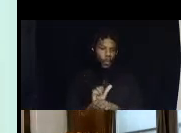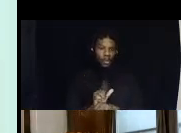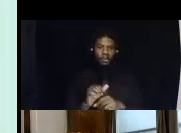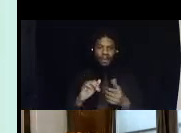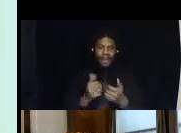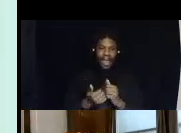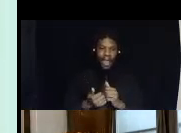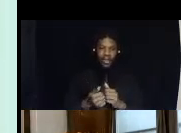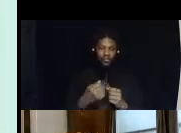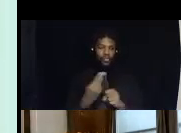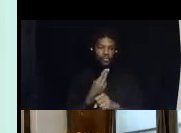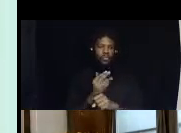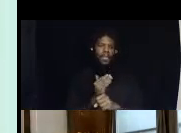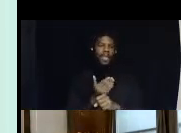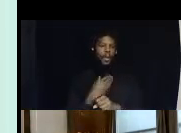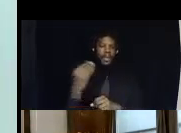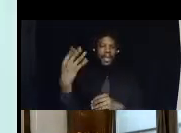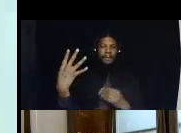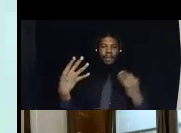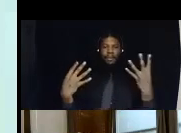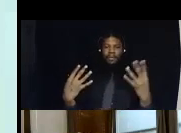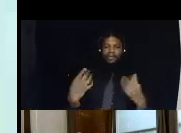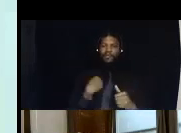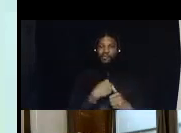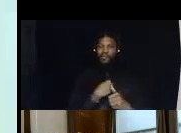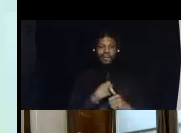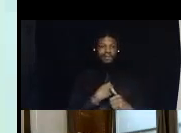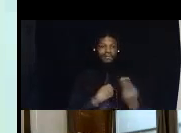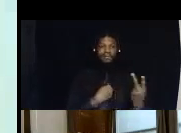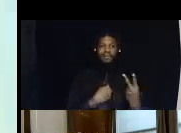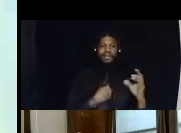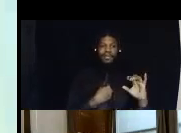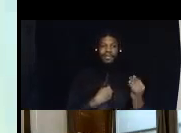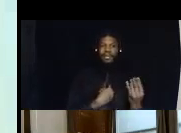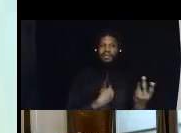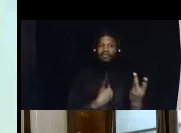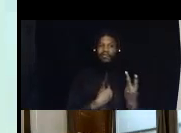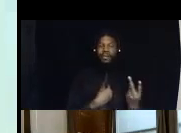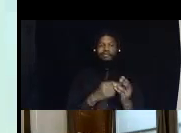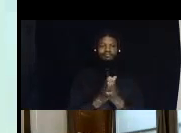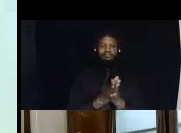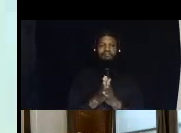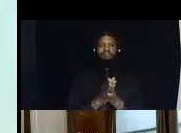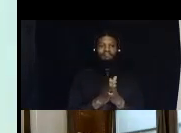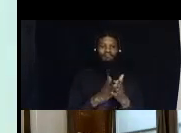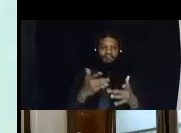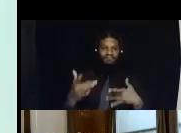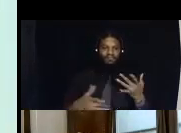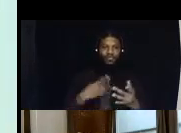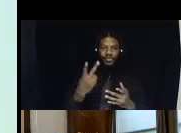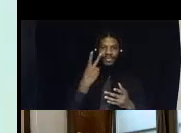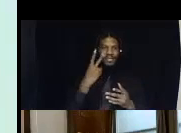cameras. CJ and I are so excited to see this collage of collages,